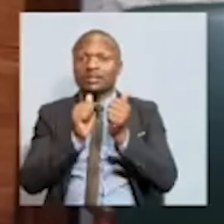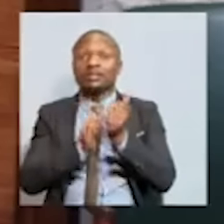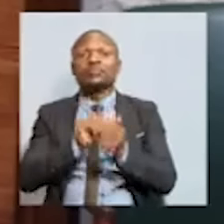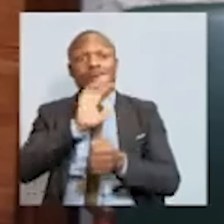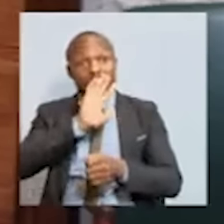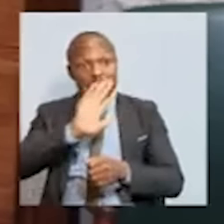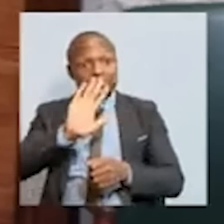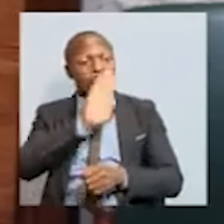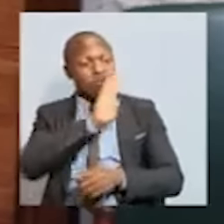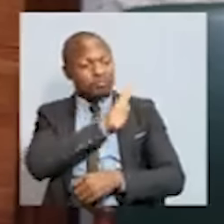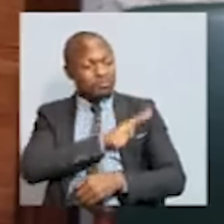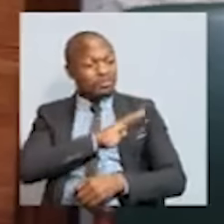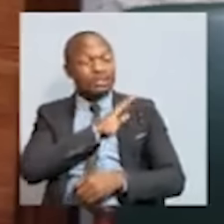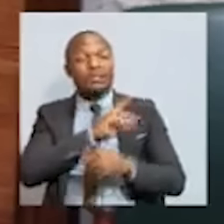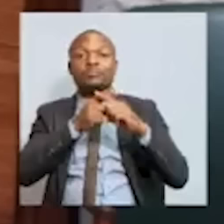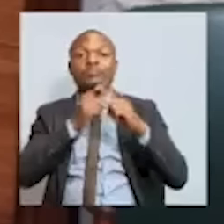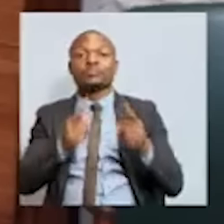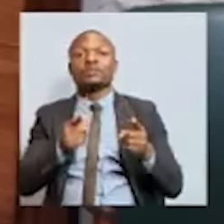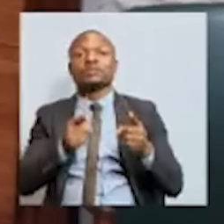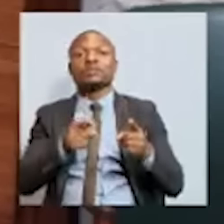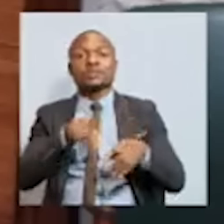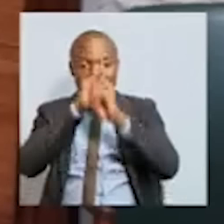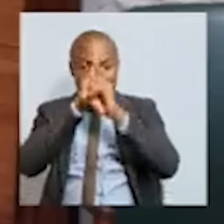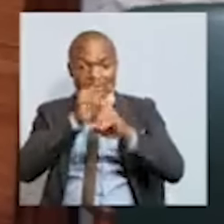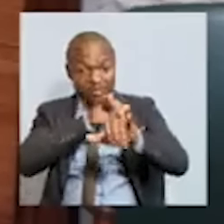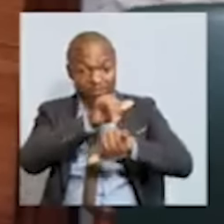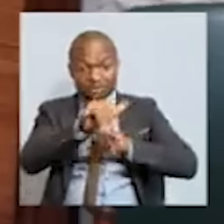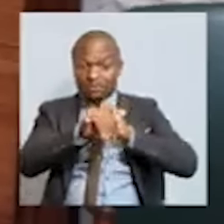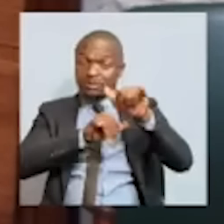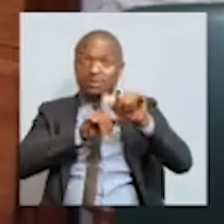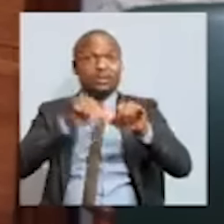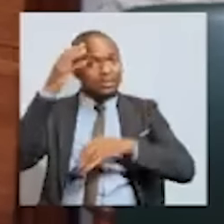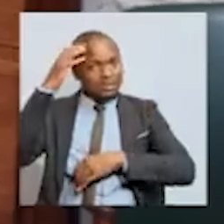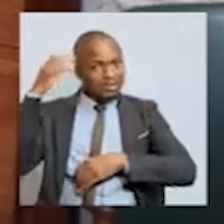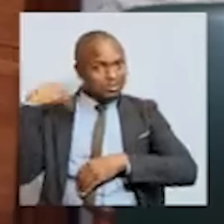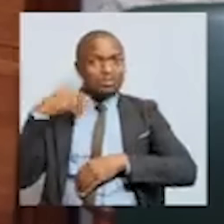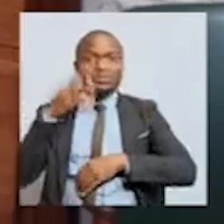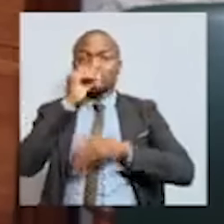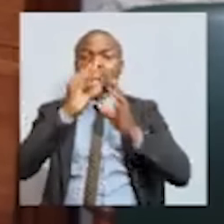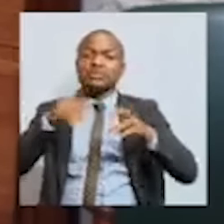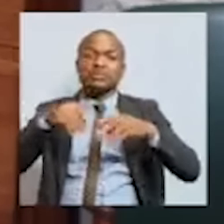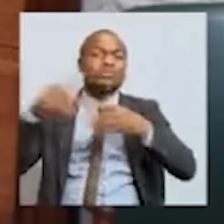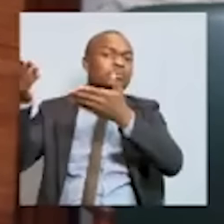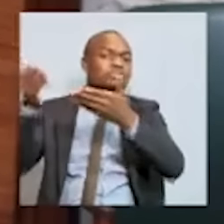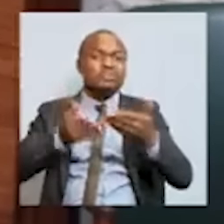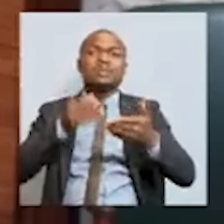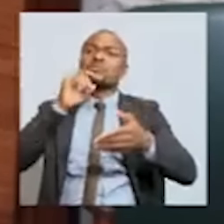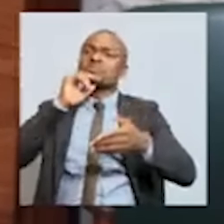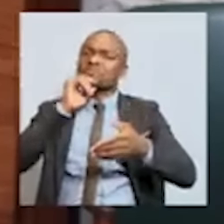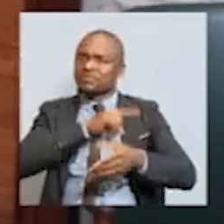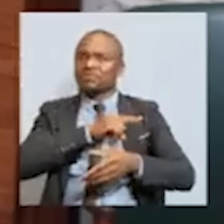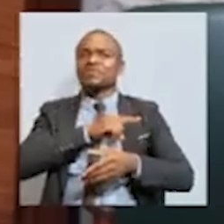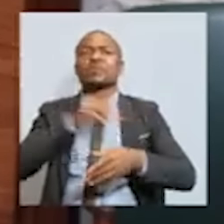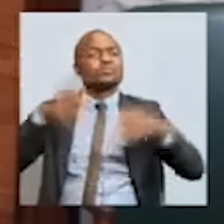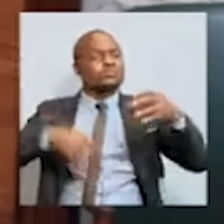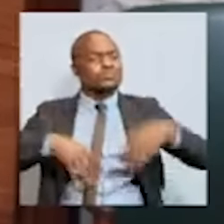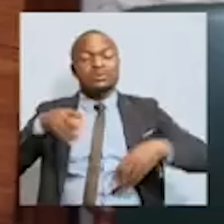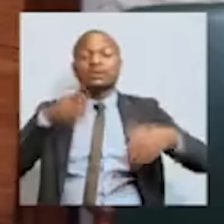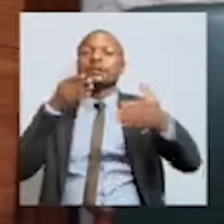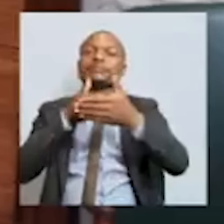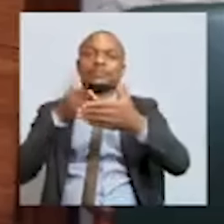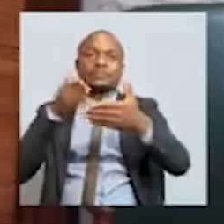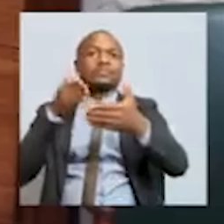misconduct, you opted to mislead my office by lodging a false complaint against Honorable M.